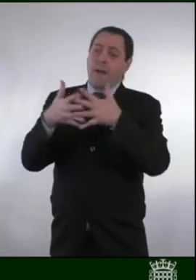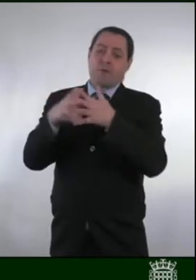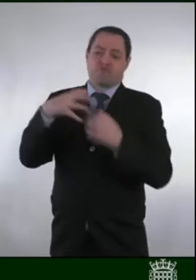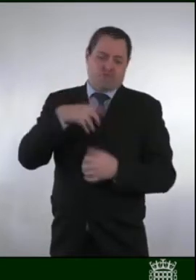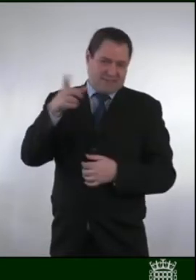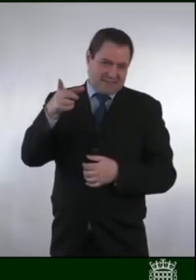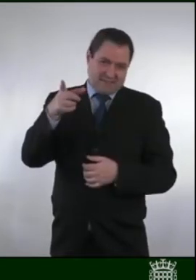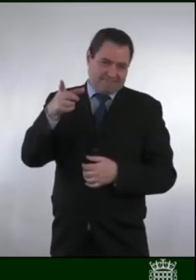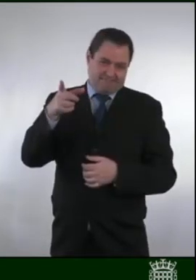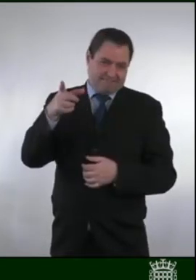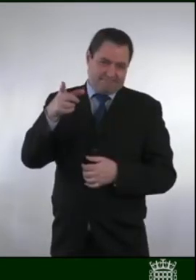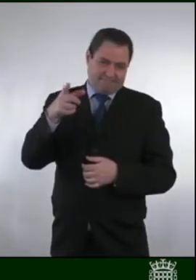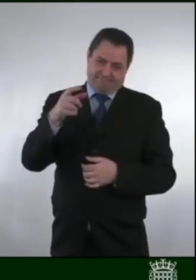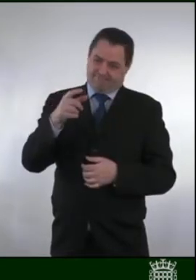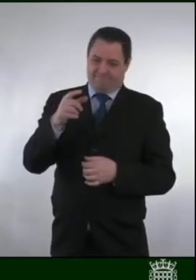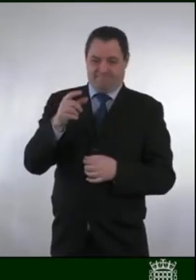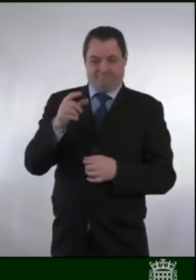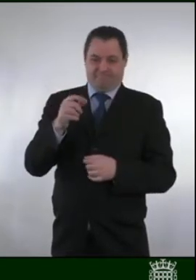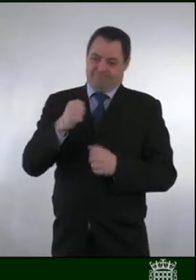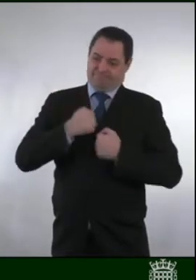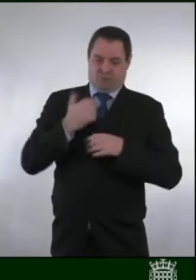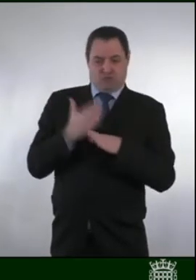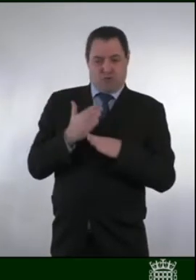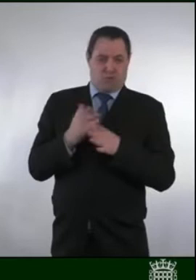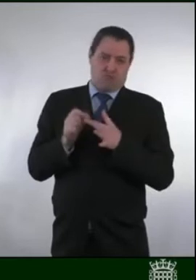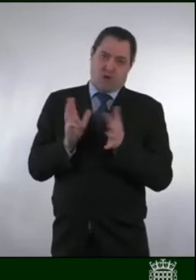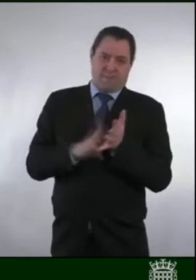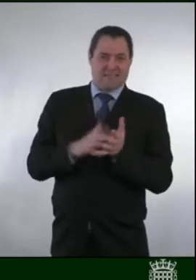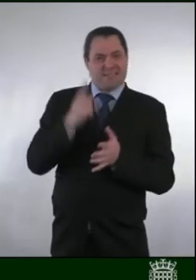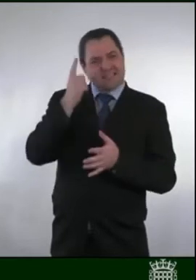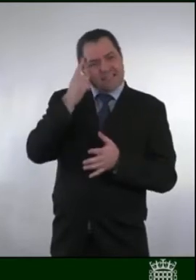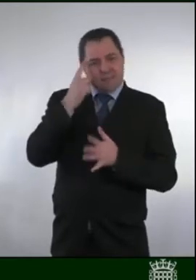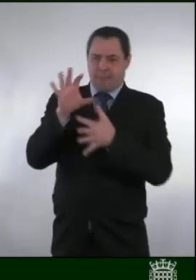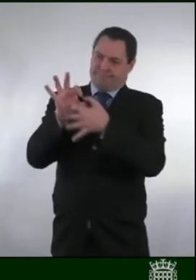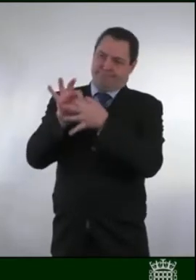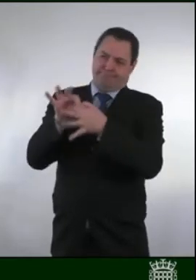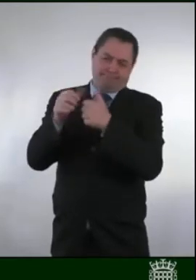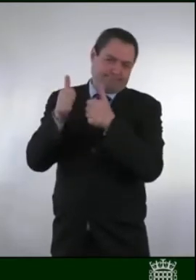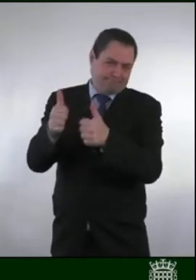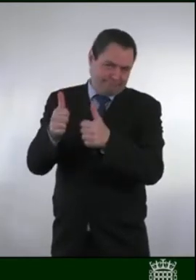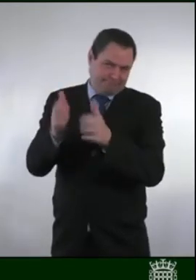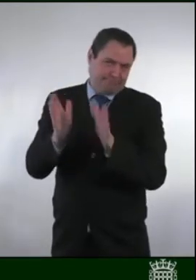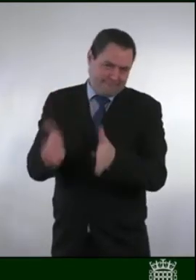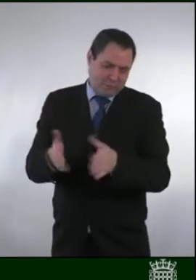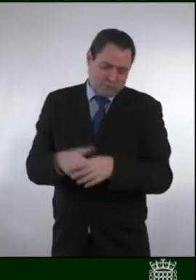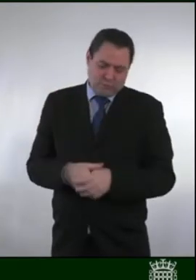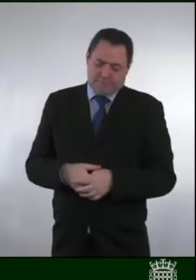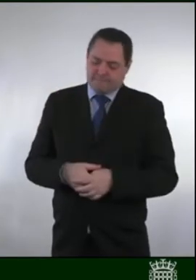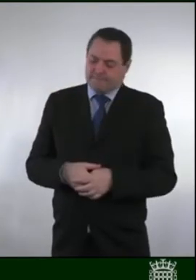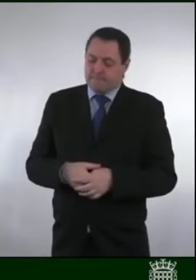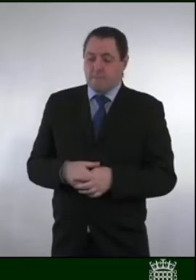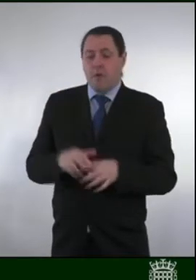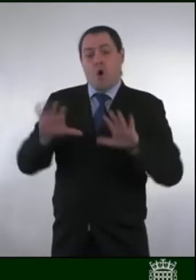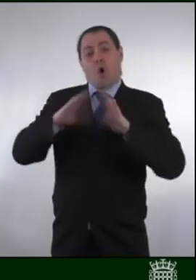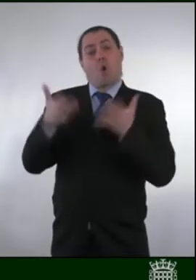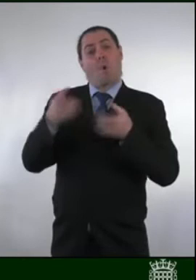States. That's part of the job description, as I think all sensible members opposite would acknowledge. And when it comes to global leadership